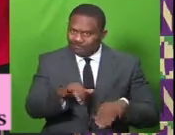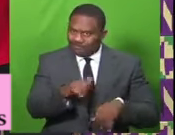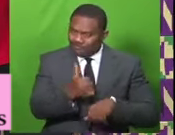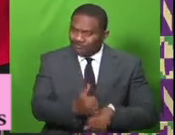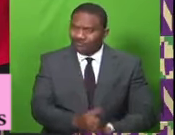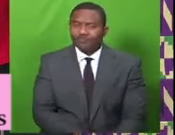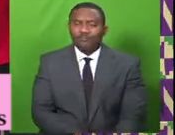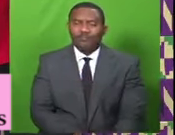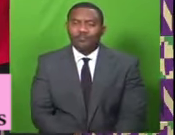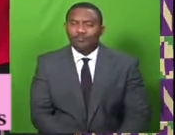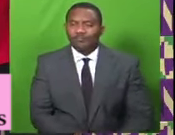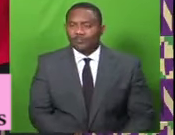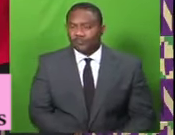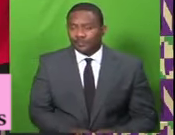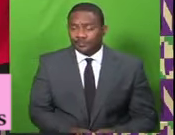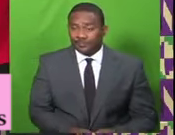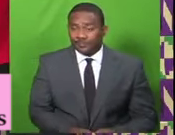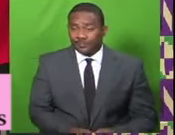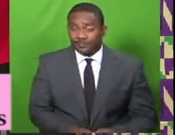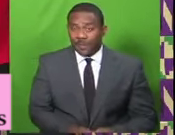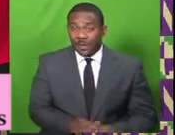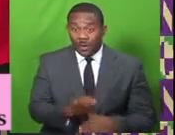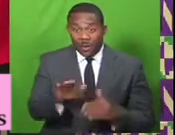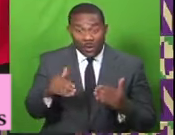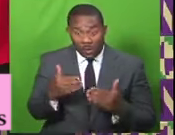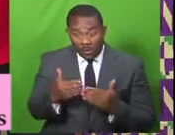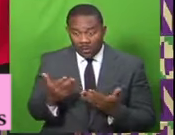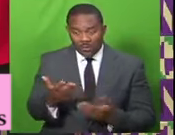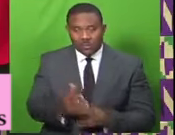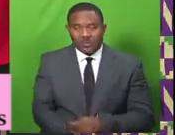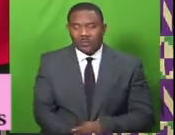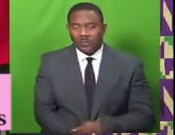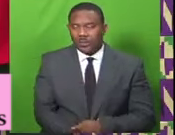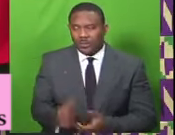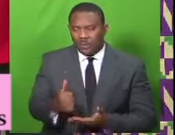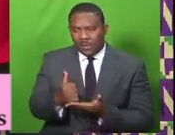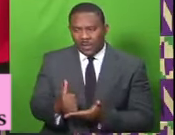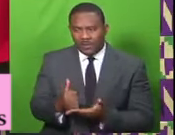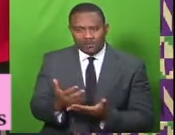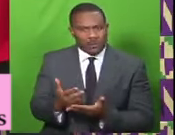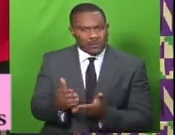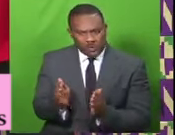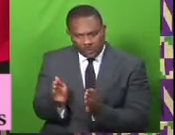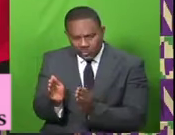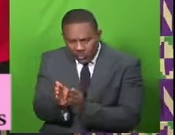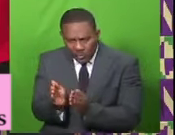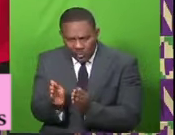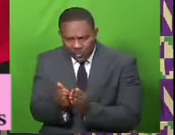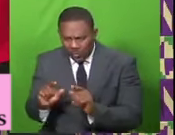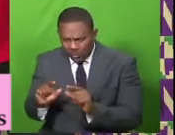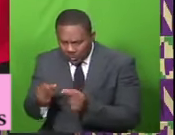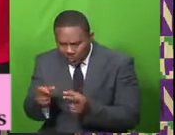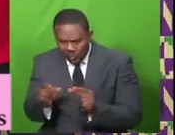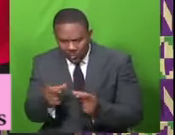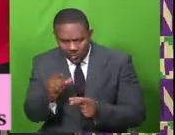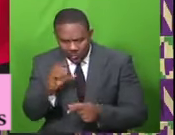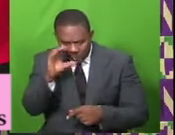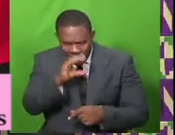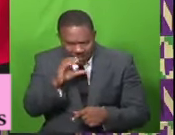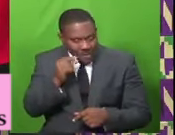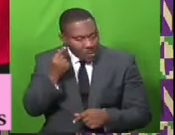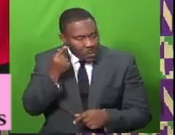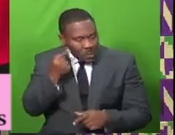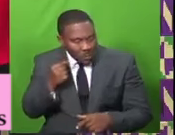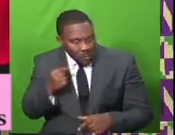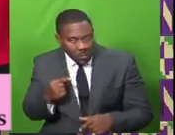gold catchers, pieces of equipment designed to help small-scale miners to extract gold from the